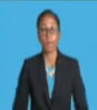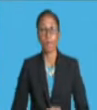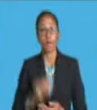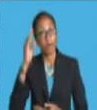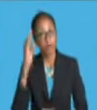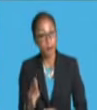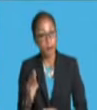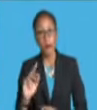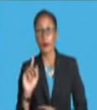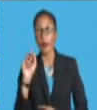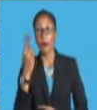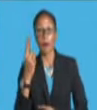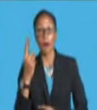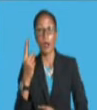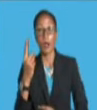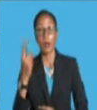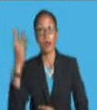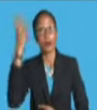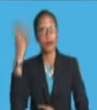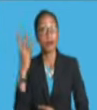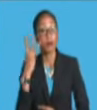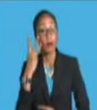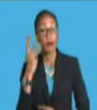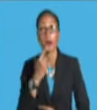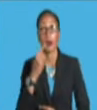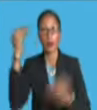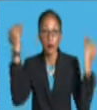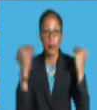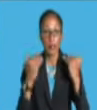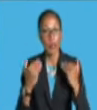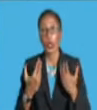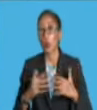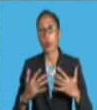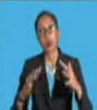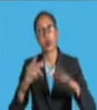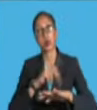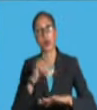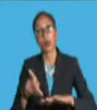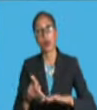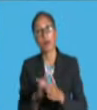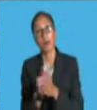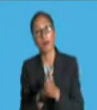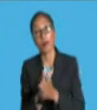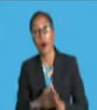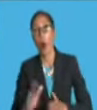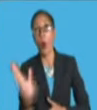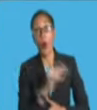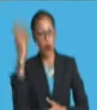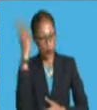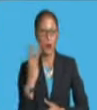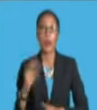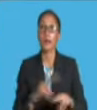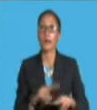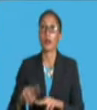your appointment as the First Lady Speaker of the Fijian Parliament is a great inspiration and motivation for all other women of